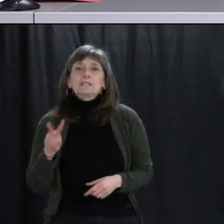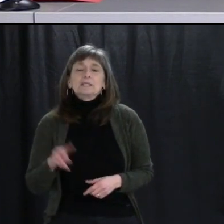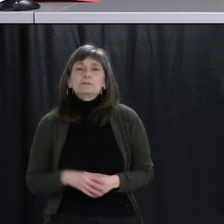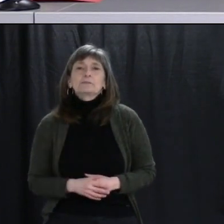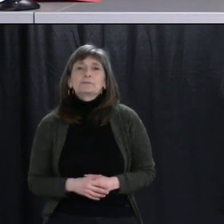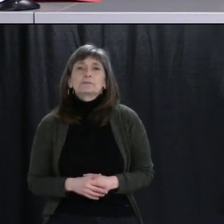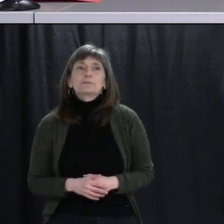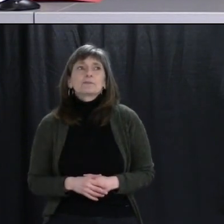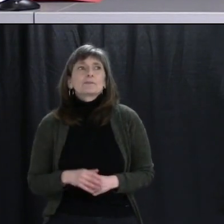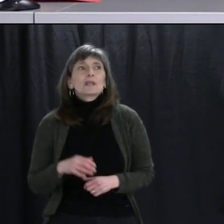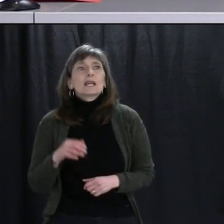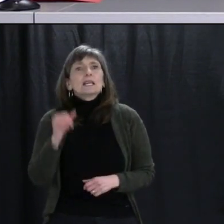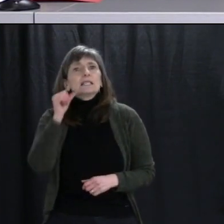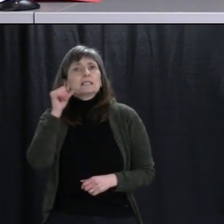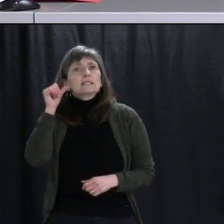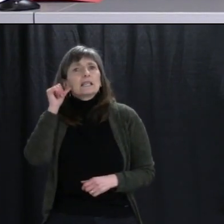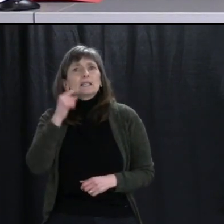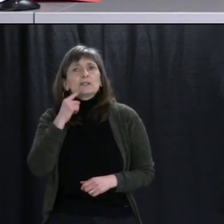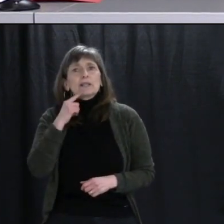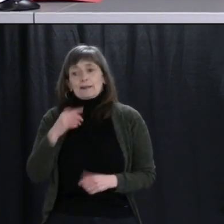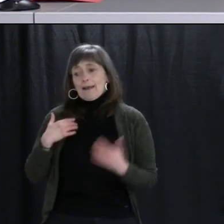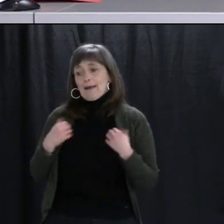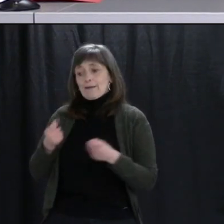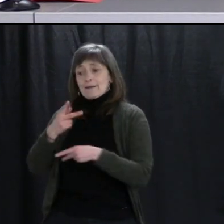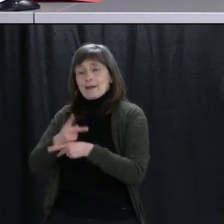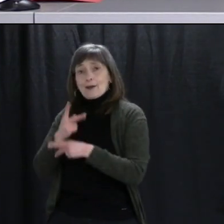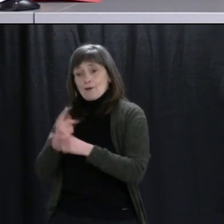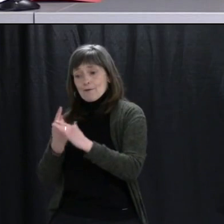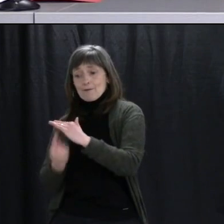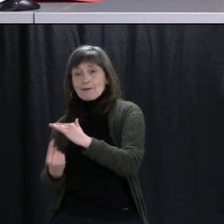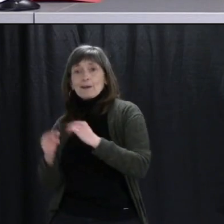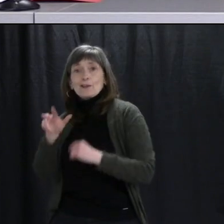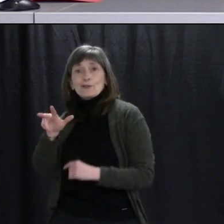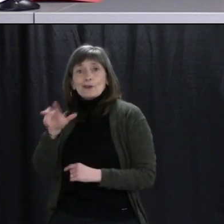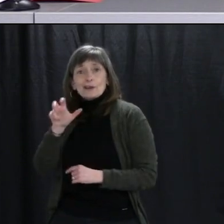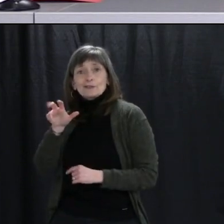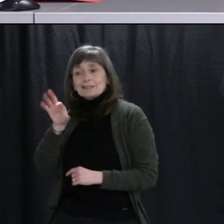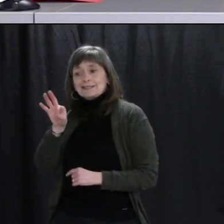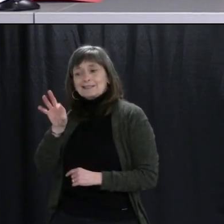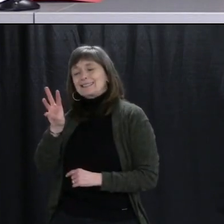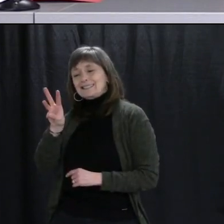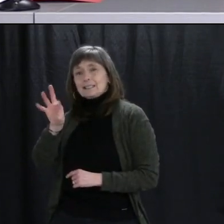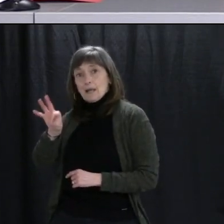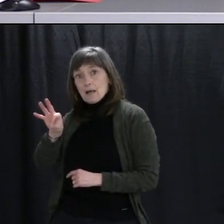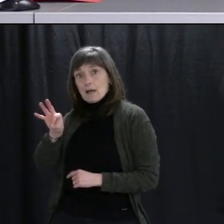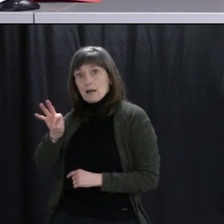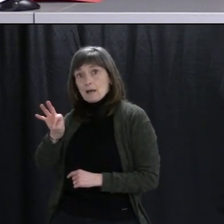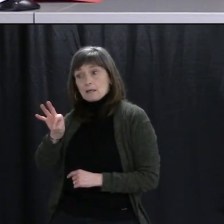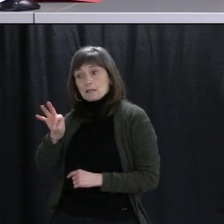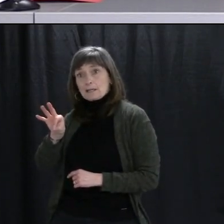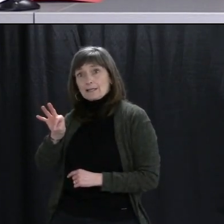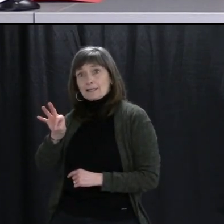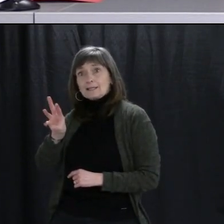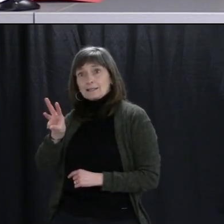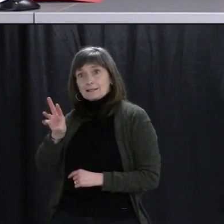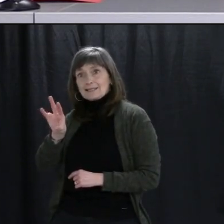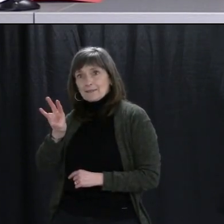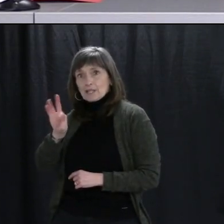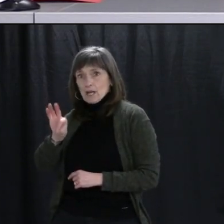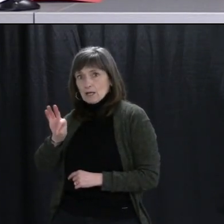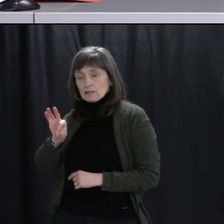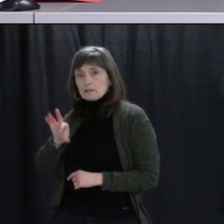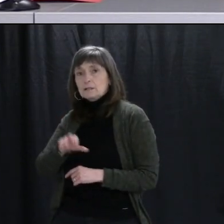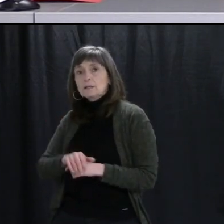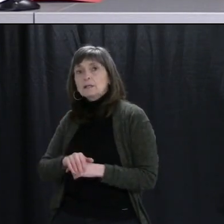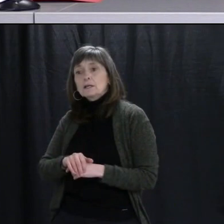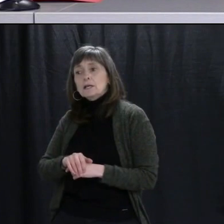said 379 healthcare workers were in self-isolation. Some of those have used up their sick leave. Are they forced to take that